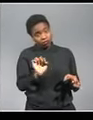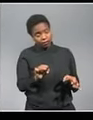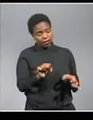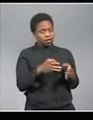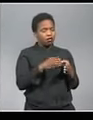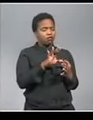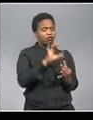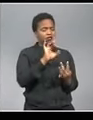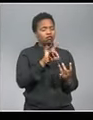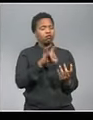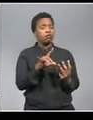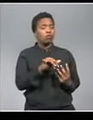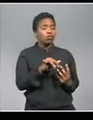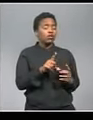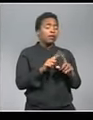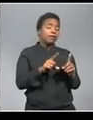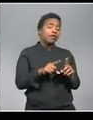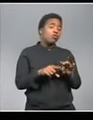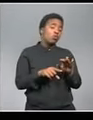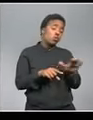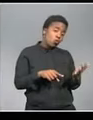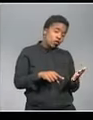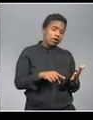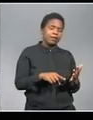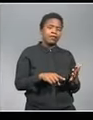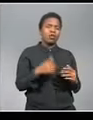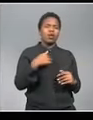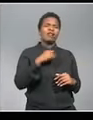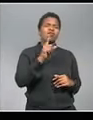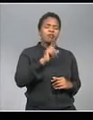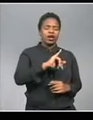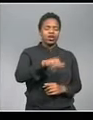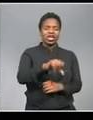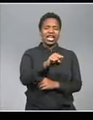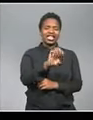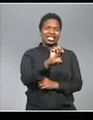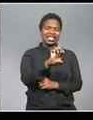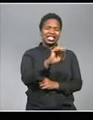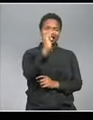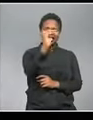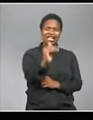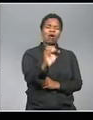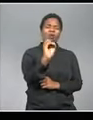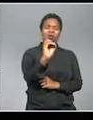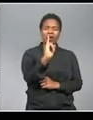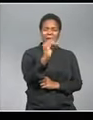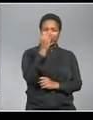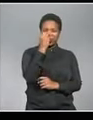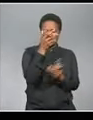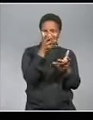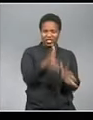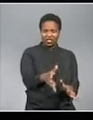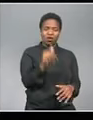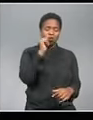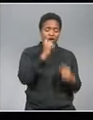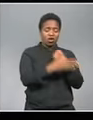they go for? But on the other hand, the markets have already priced some of the bad news in already. So it will depend.